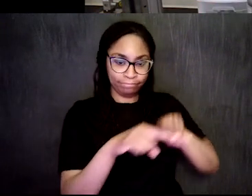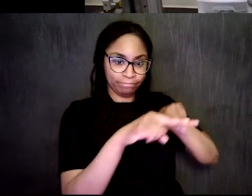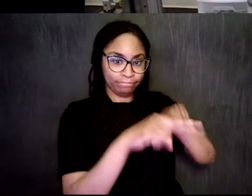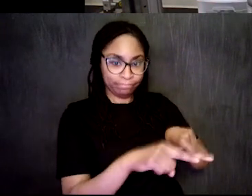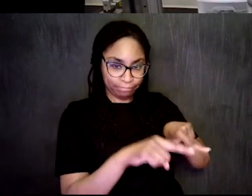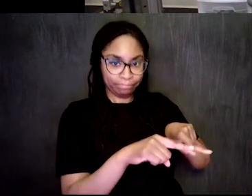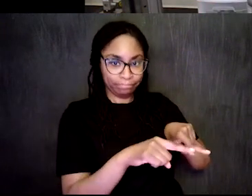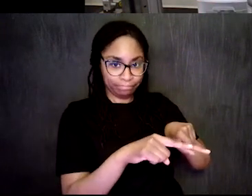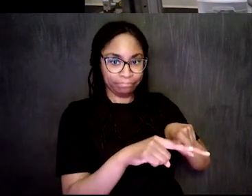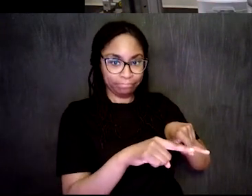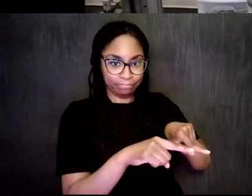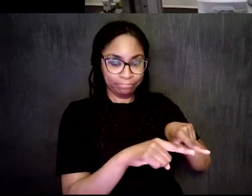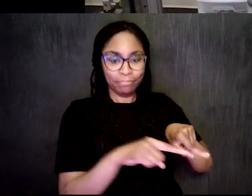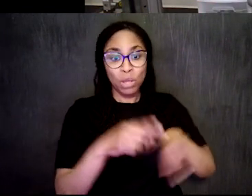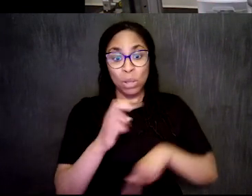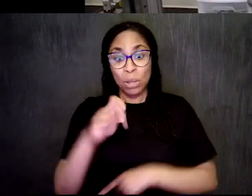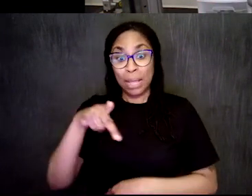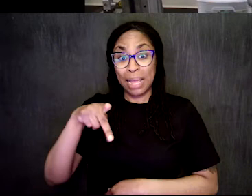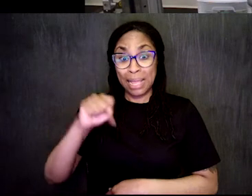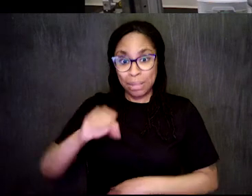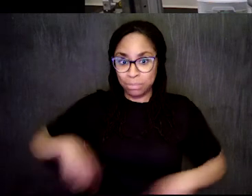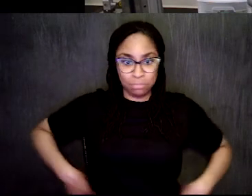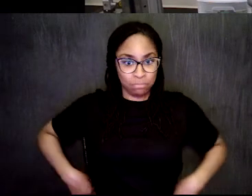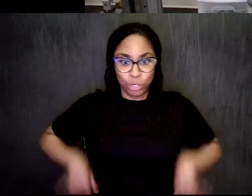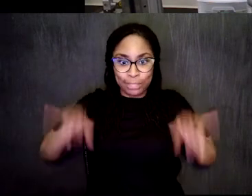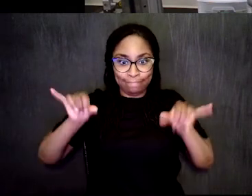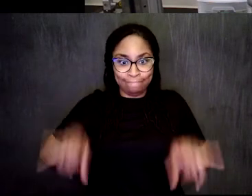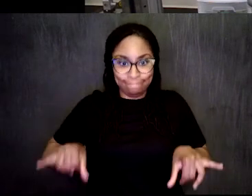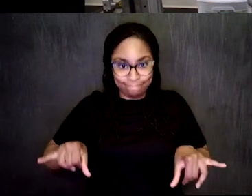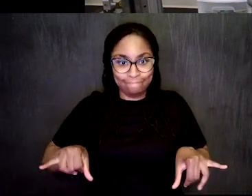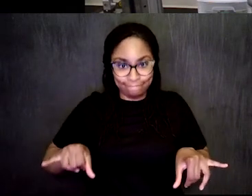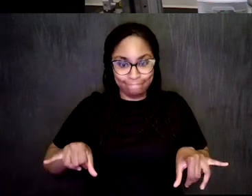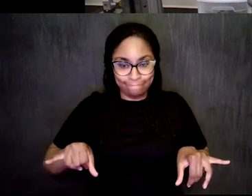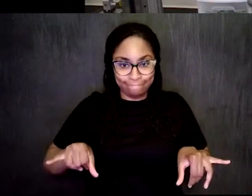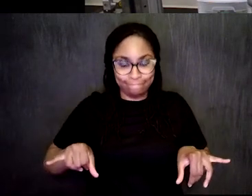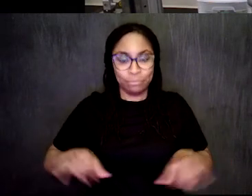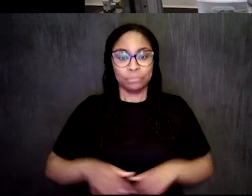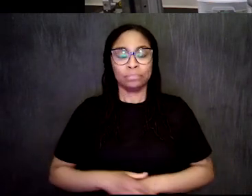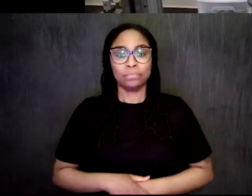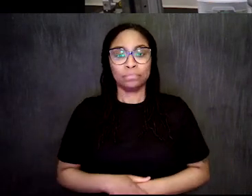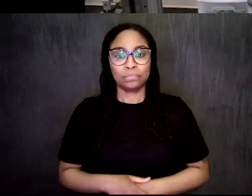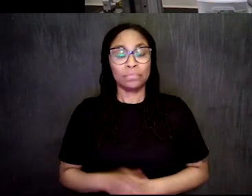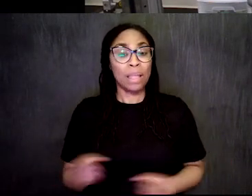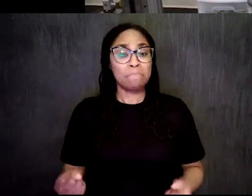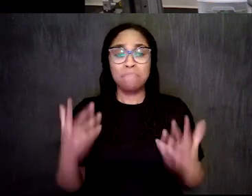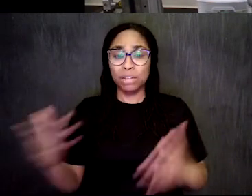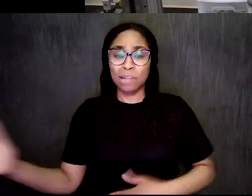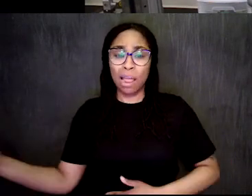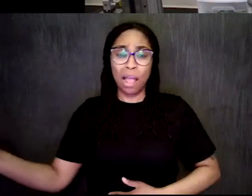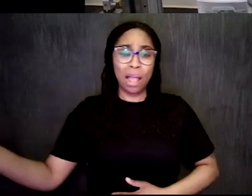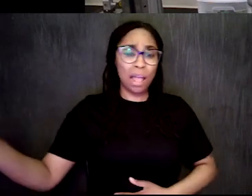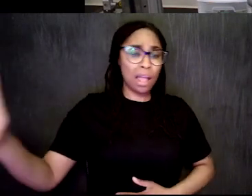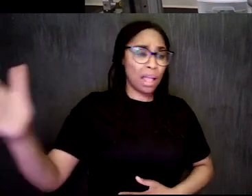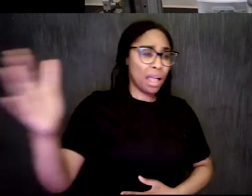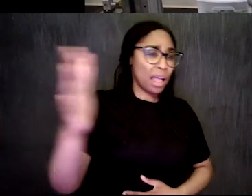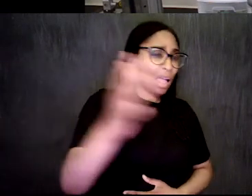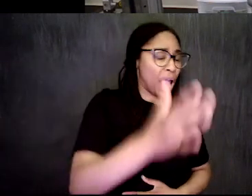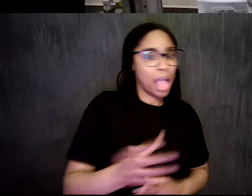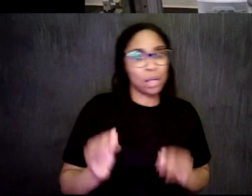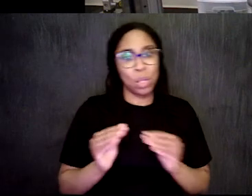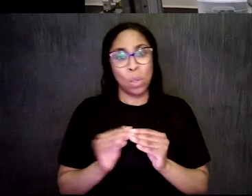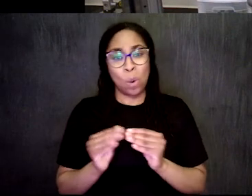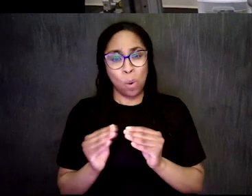legs straight, and this is going to prevent the hips from moving a lot. So the same thing is going to happen. We're going to rotate as much as you